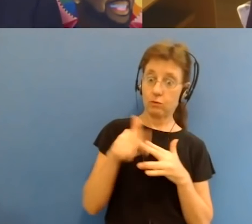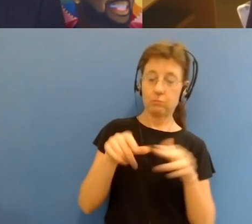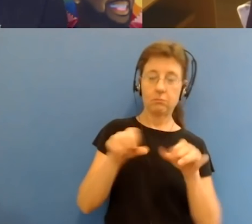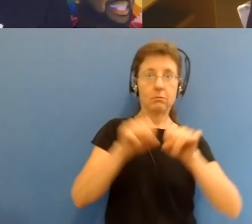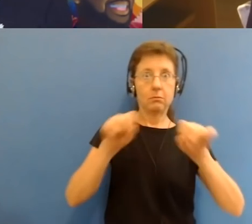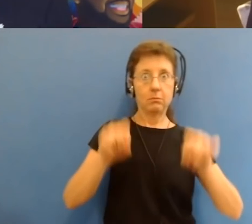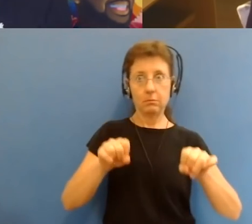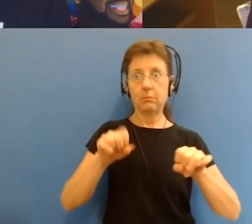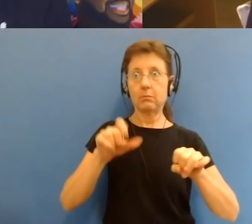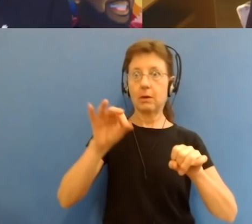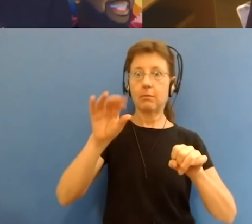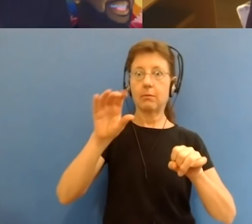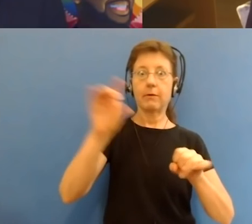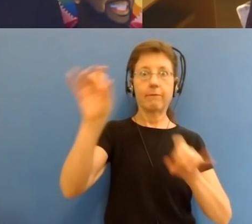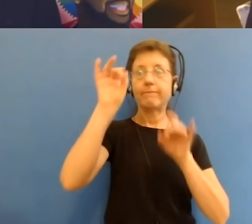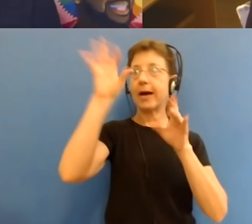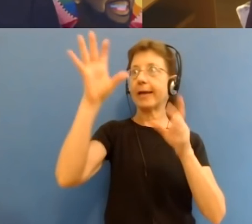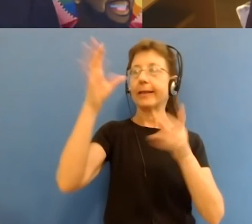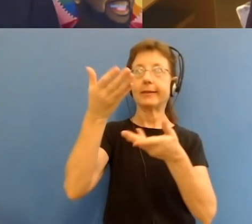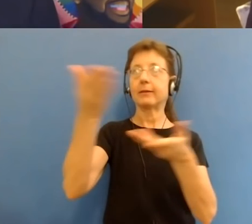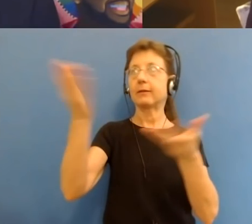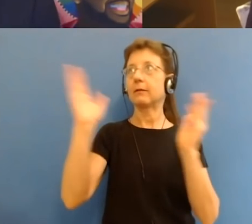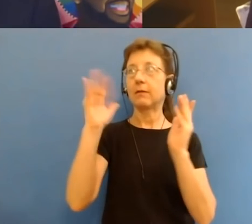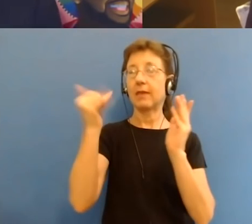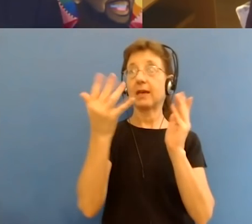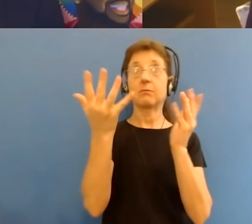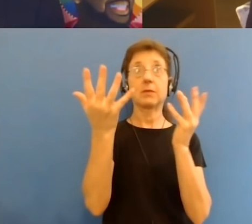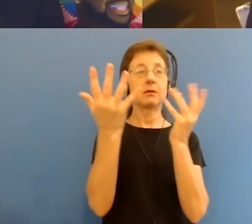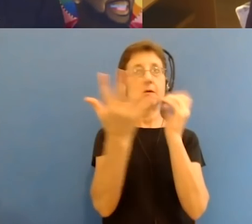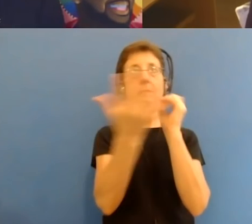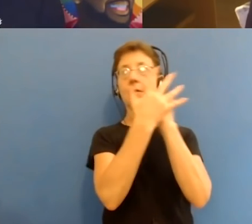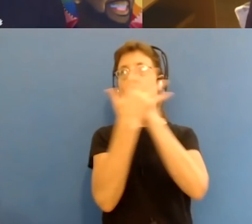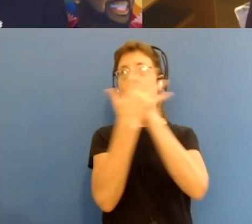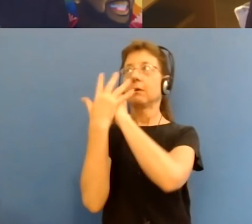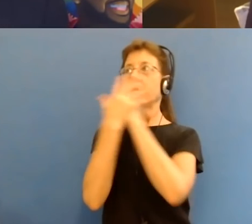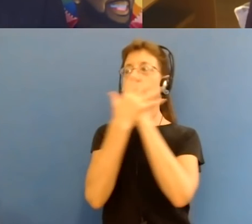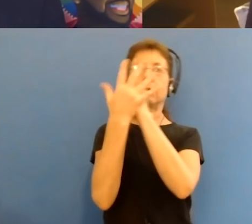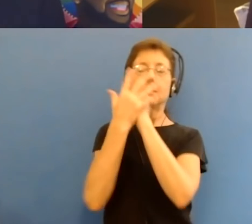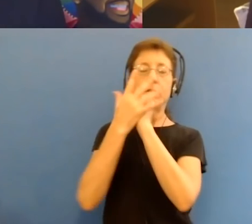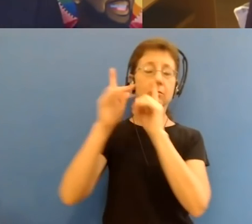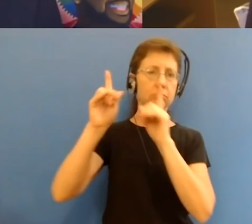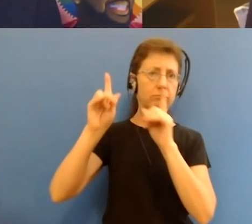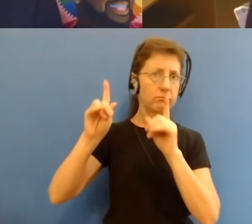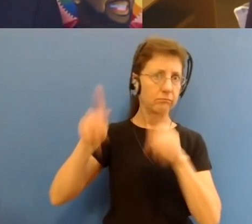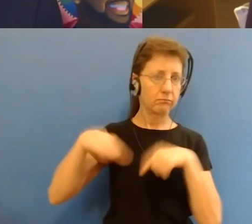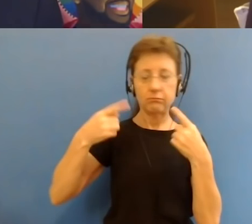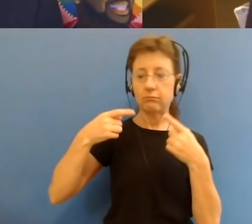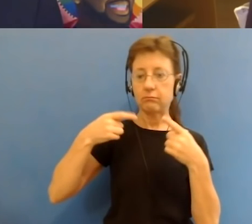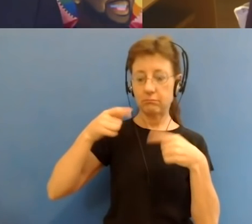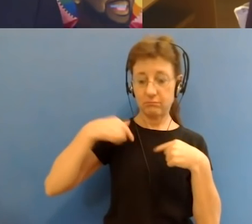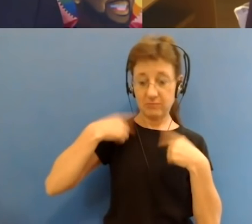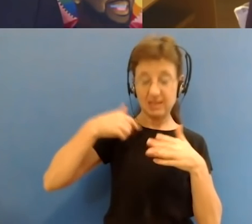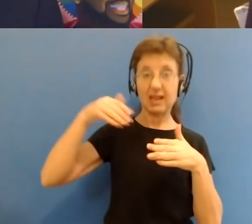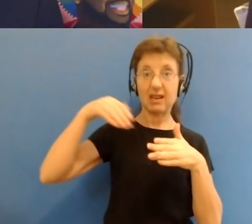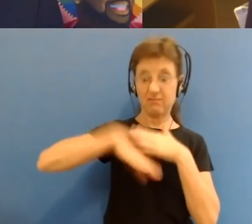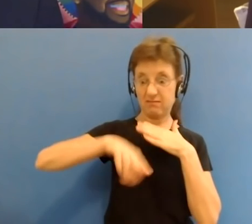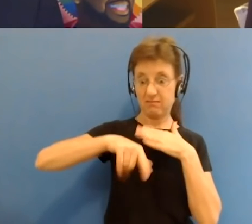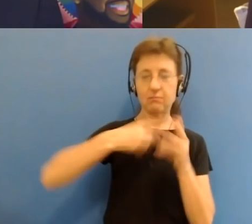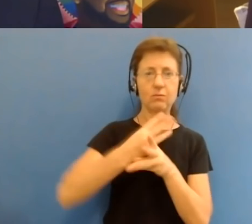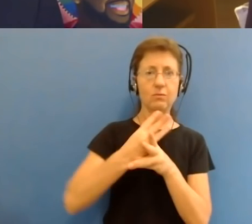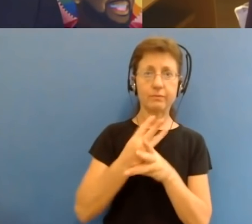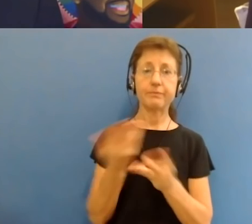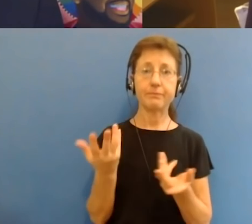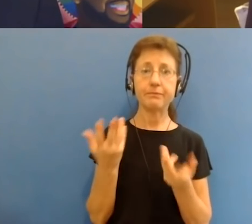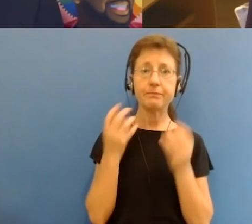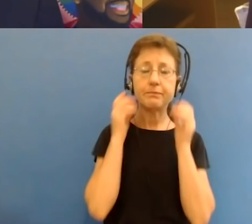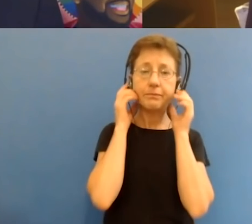that are imposed on me, have been imposed on me from the very moment, you know, I came into this realm, you know,